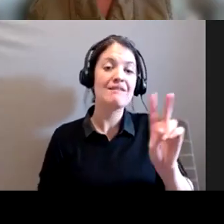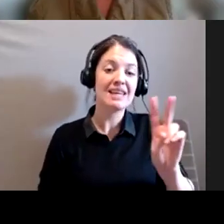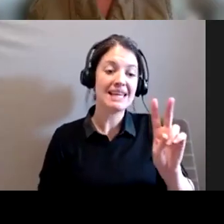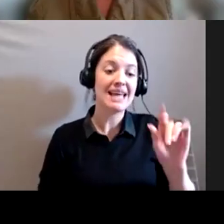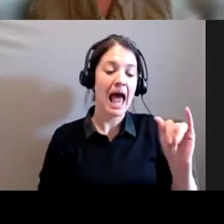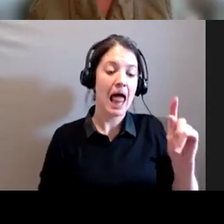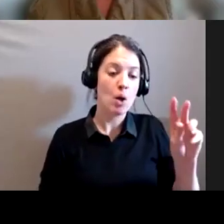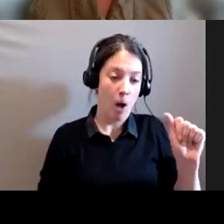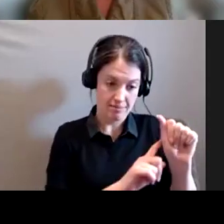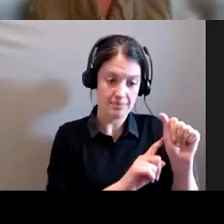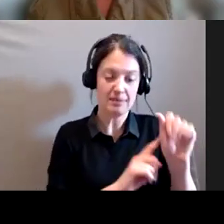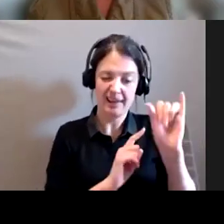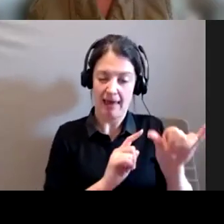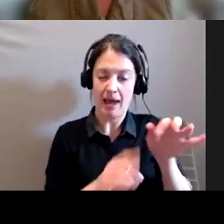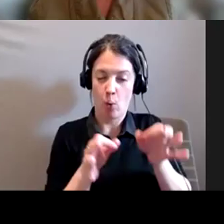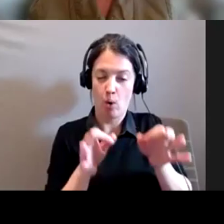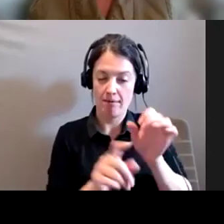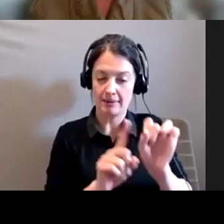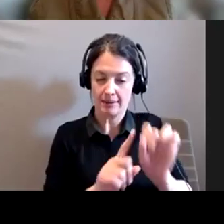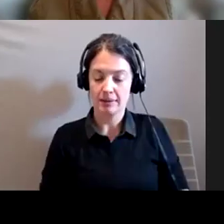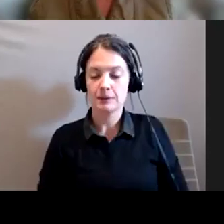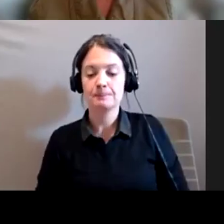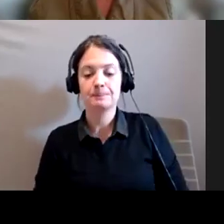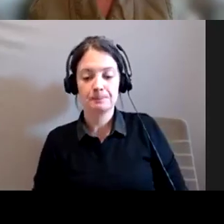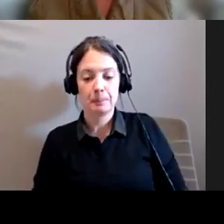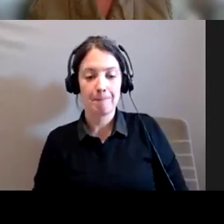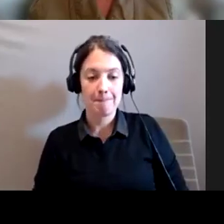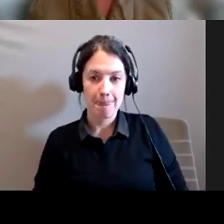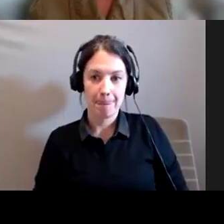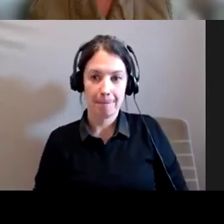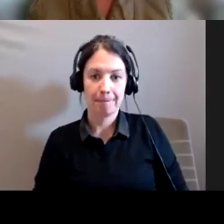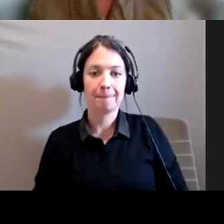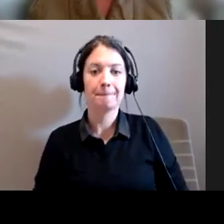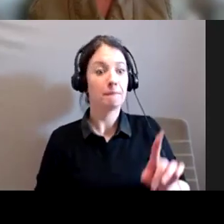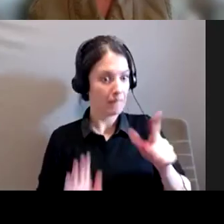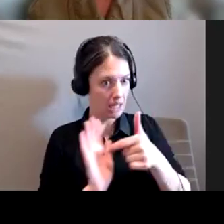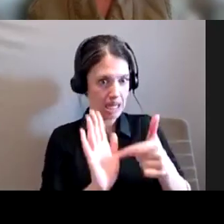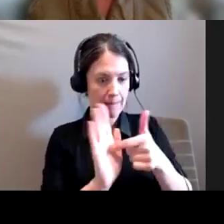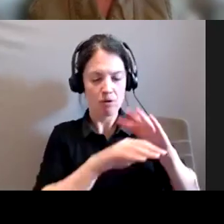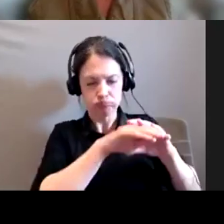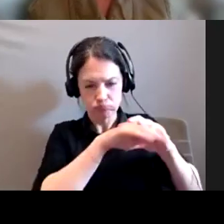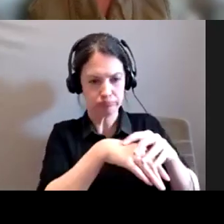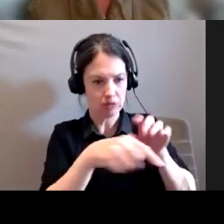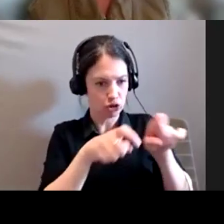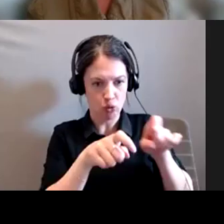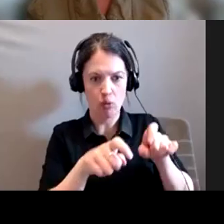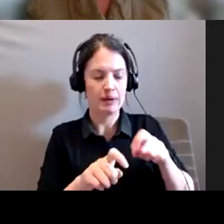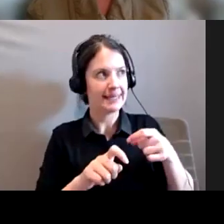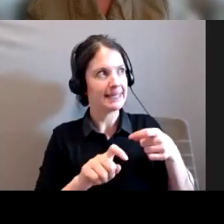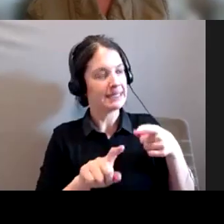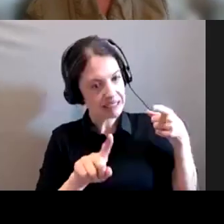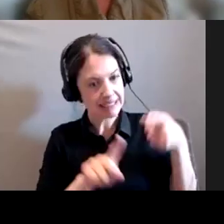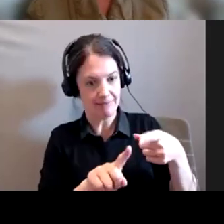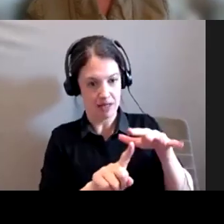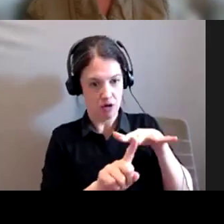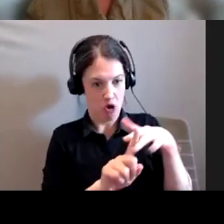Alawa case, in terms of this is an example of coercive control in a very specific context where the